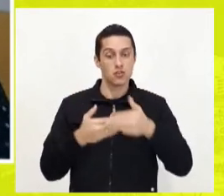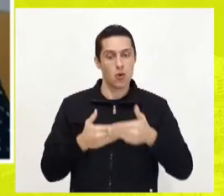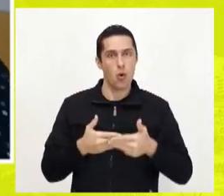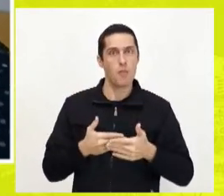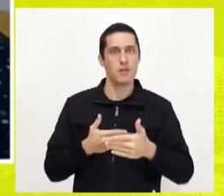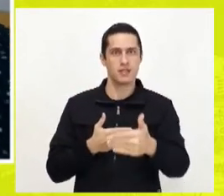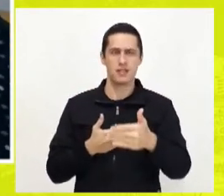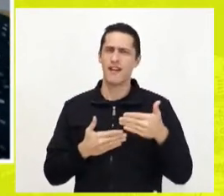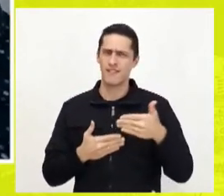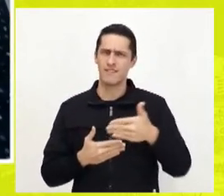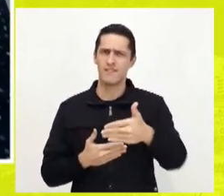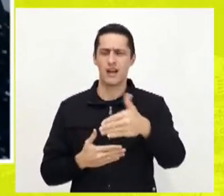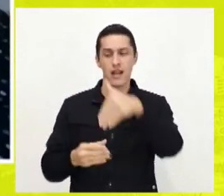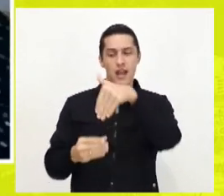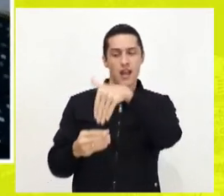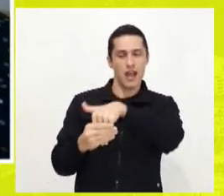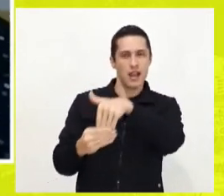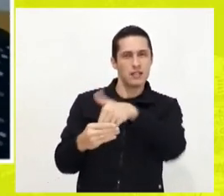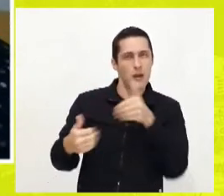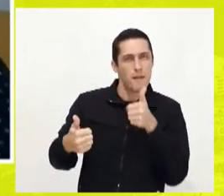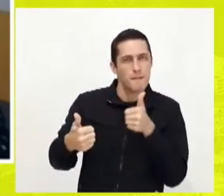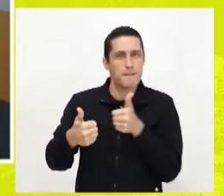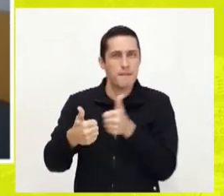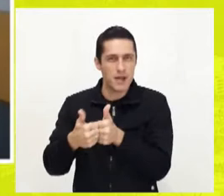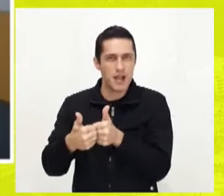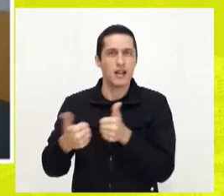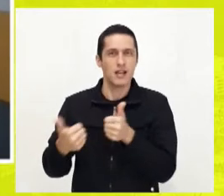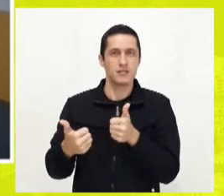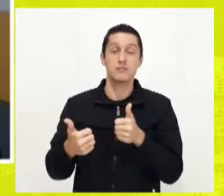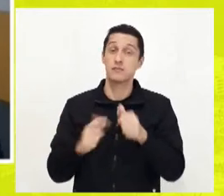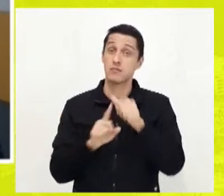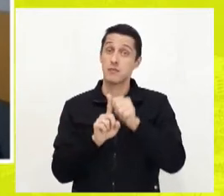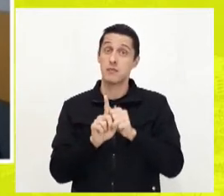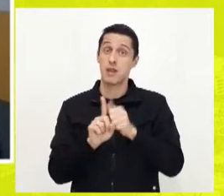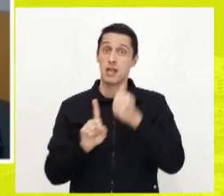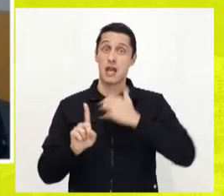electoral coverage that begins in august we have already started